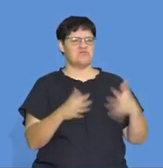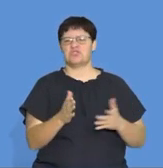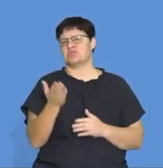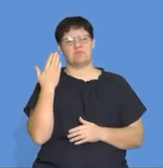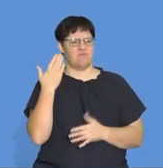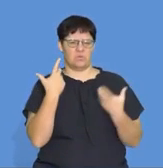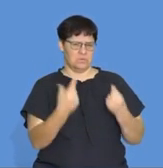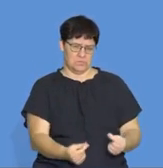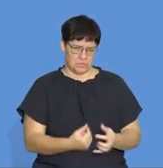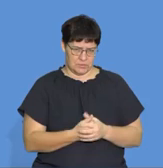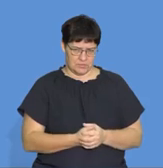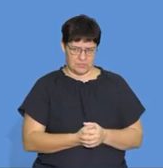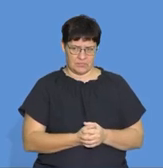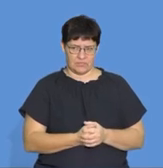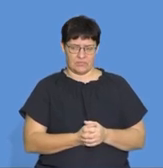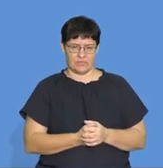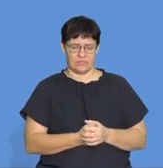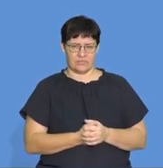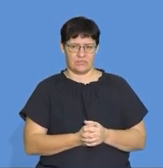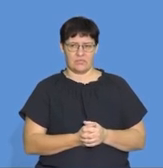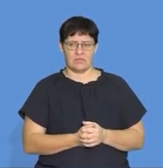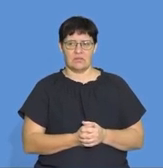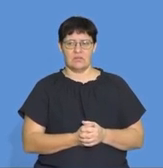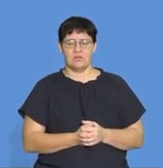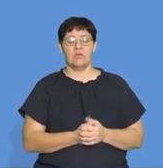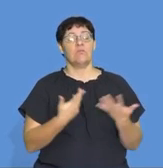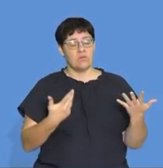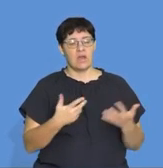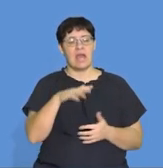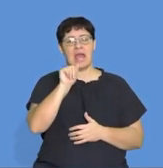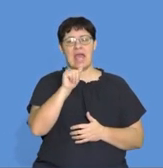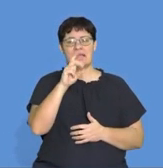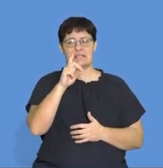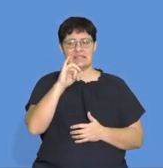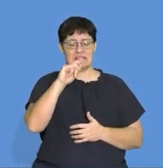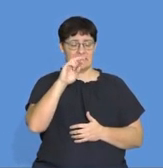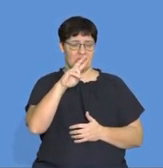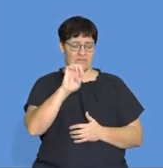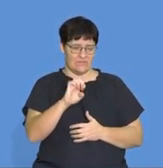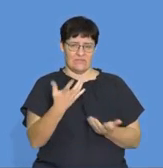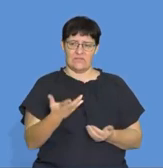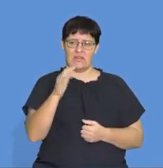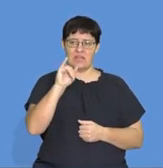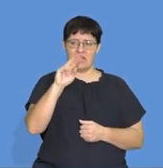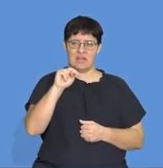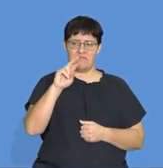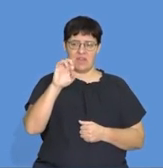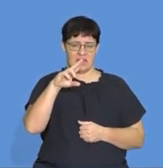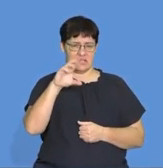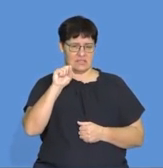lower grades when you are doing your mathematics. Now, when you talk about an additive inverse, or rather